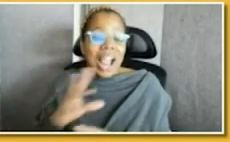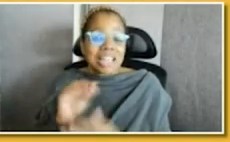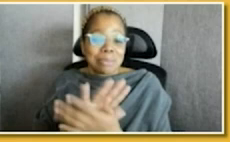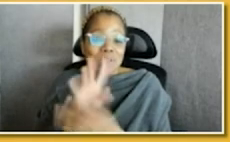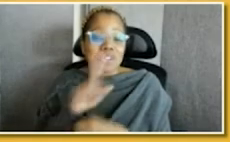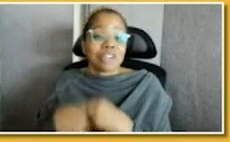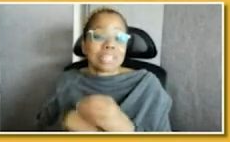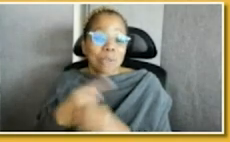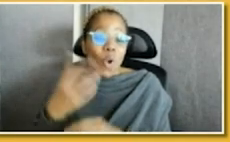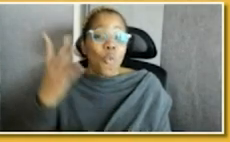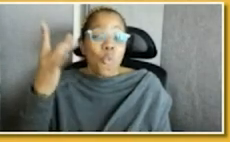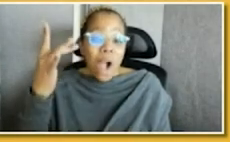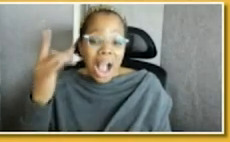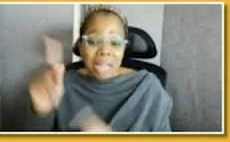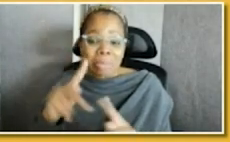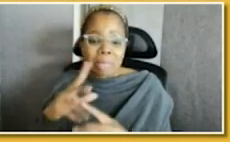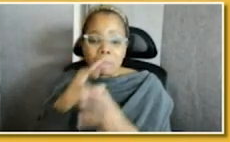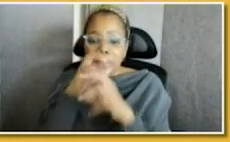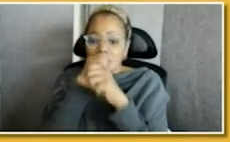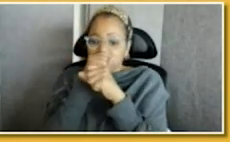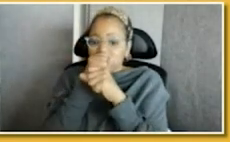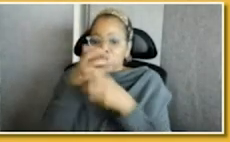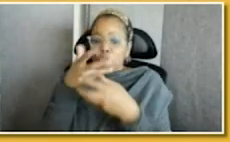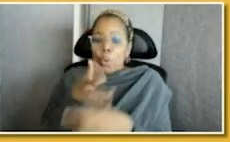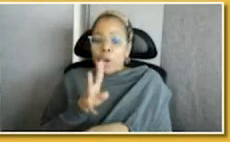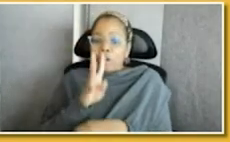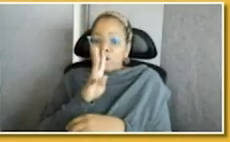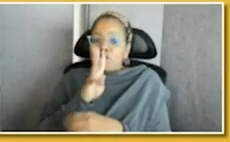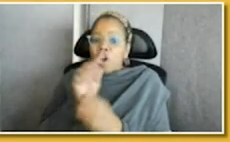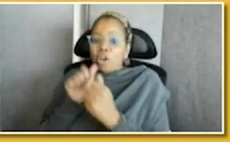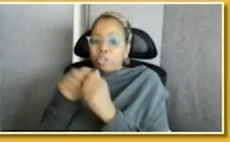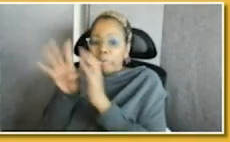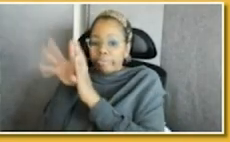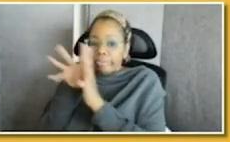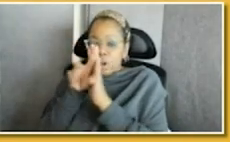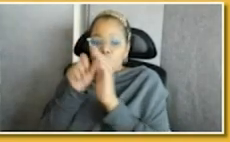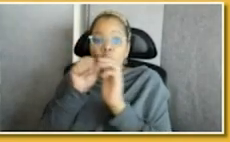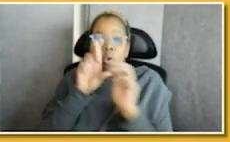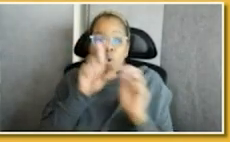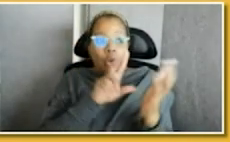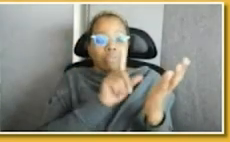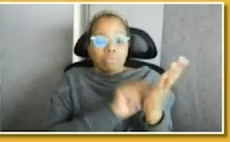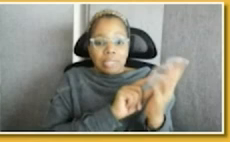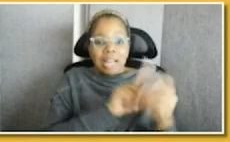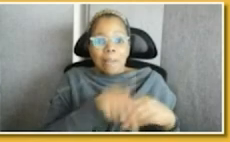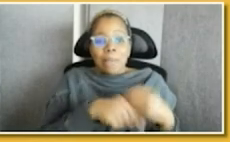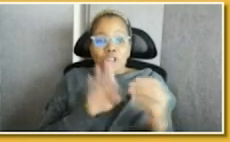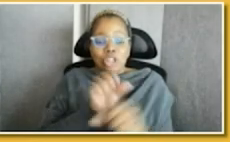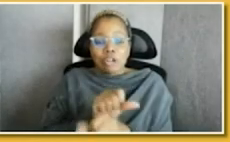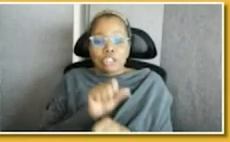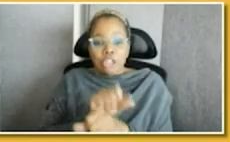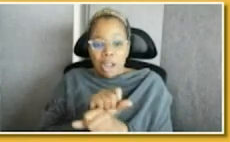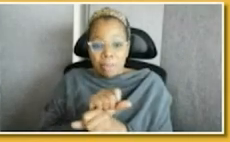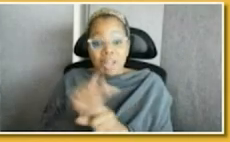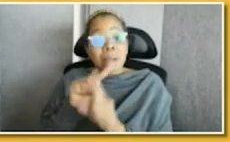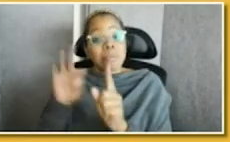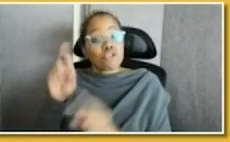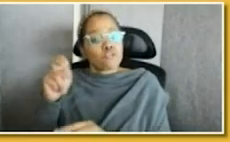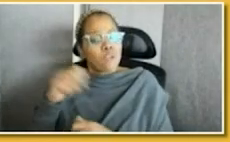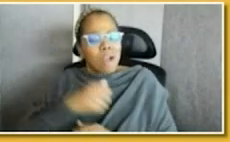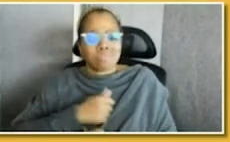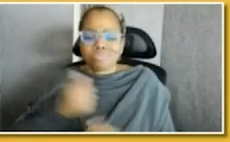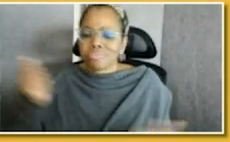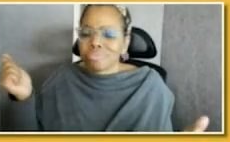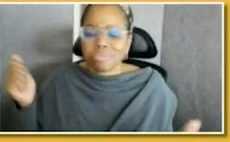why people don't want to talk to some filmmaker or the press about their job at the Postal Service. But Ron had no fear from the beginning.